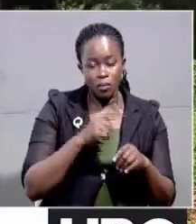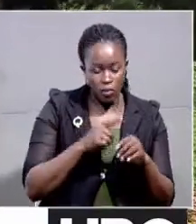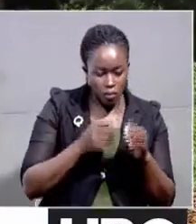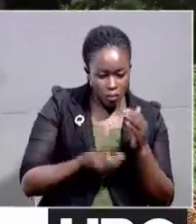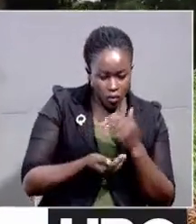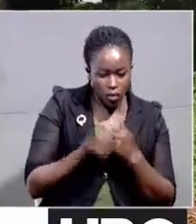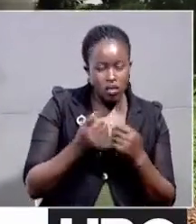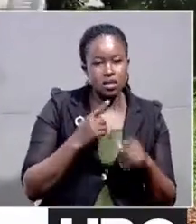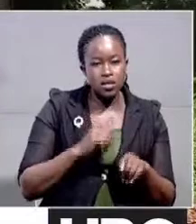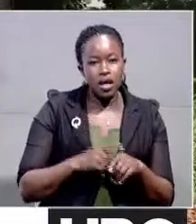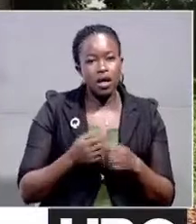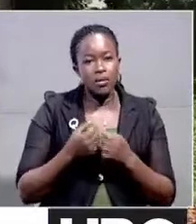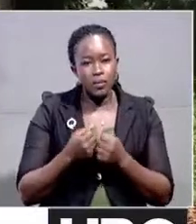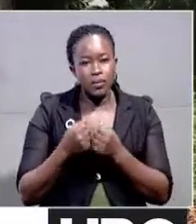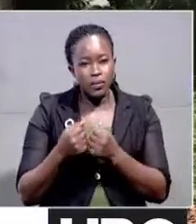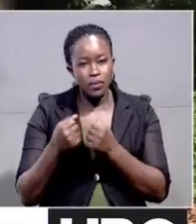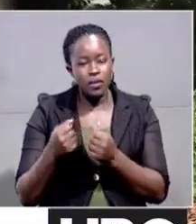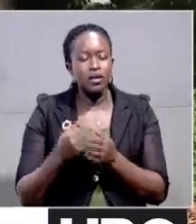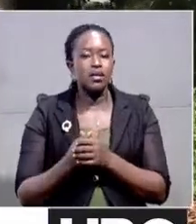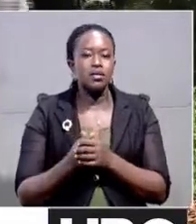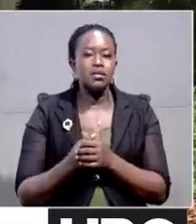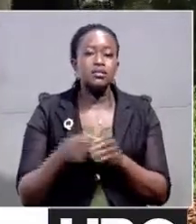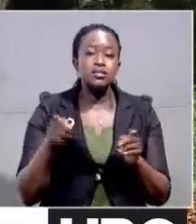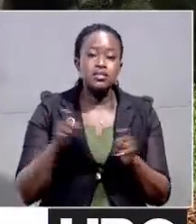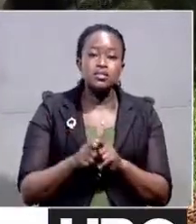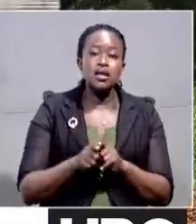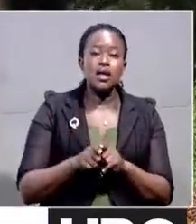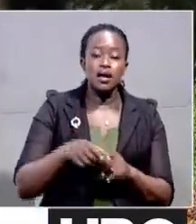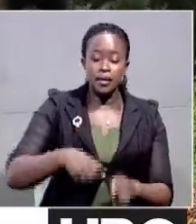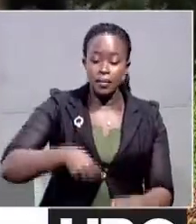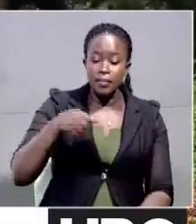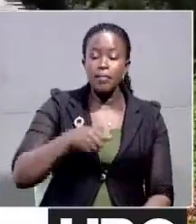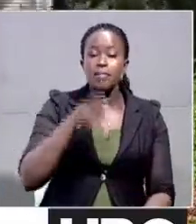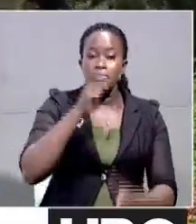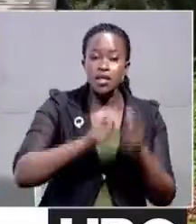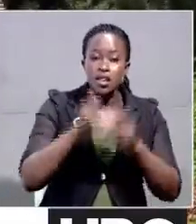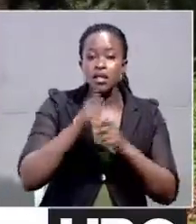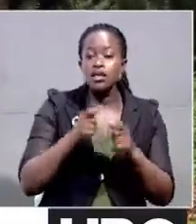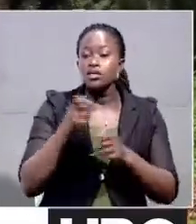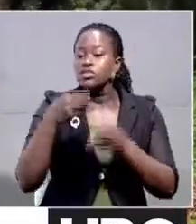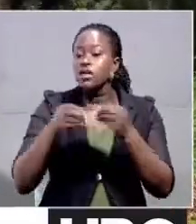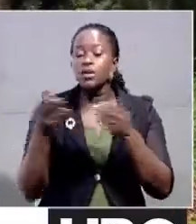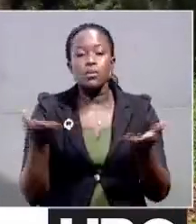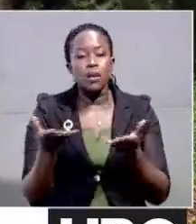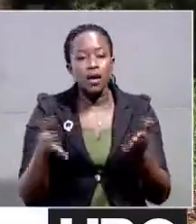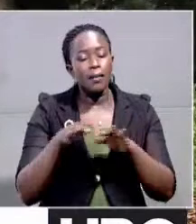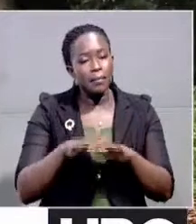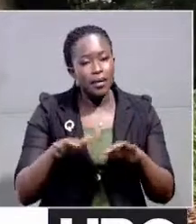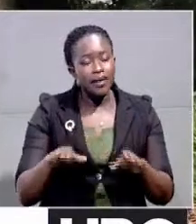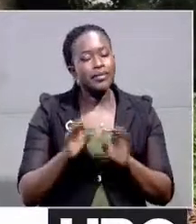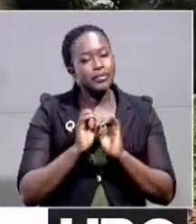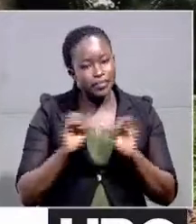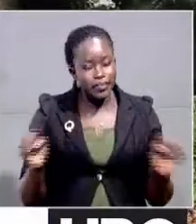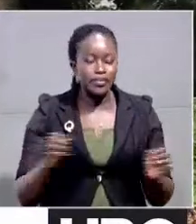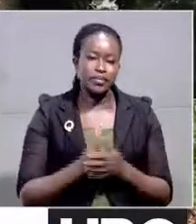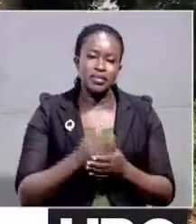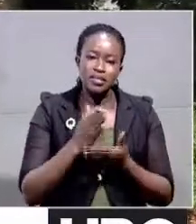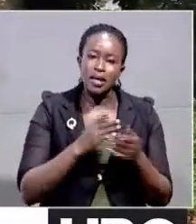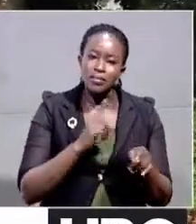linaka domono lita sata kama ta. Paka sawa kumi nabili paka sawa sata za chiyo.